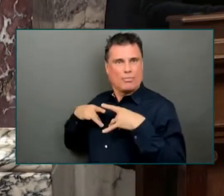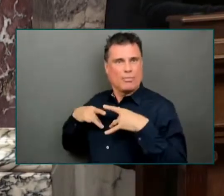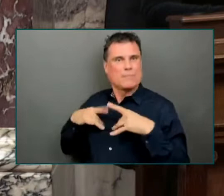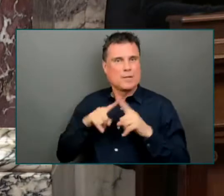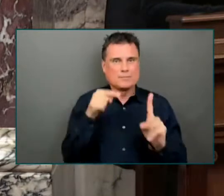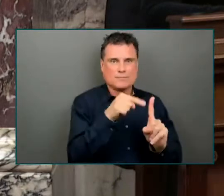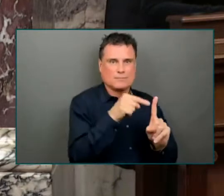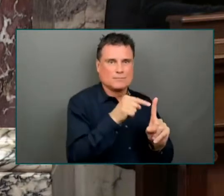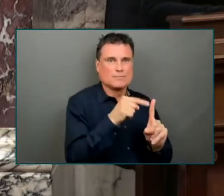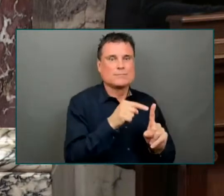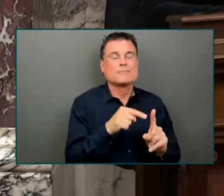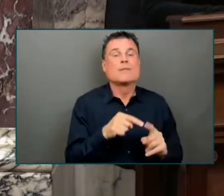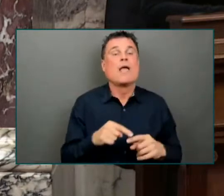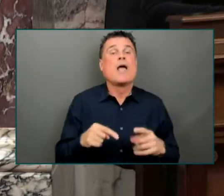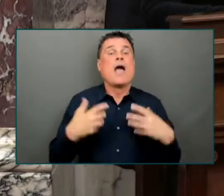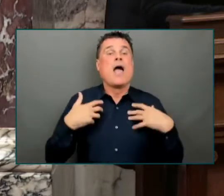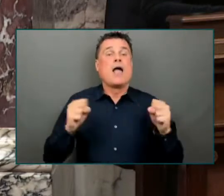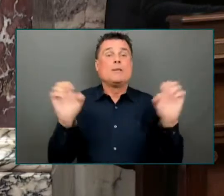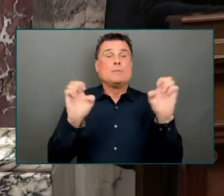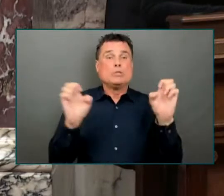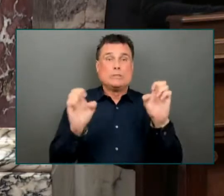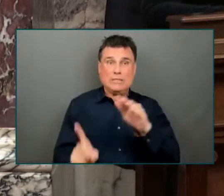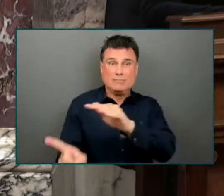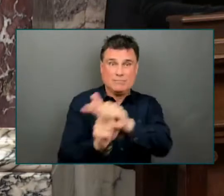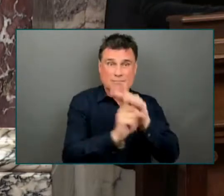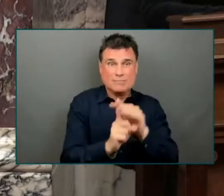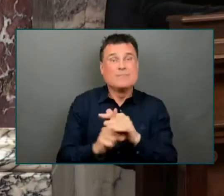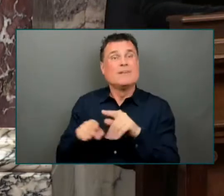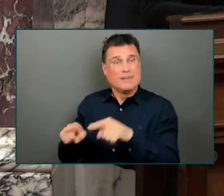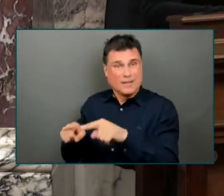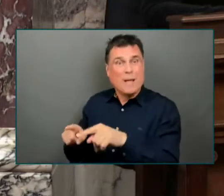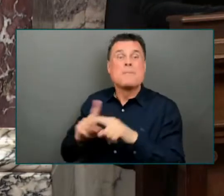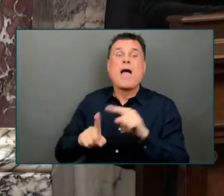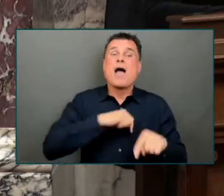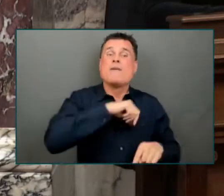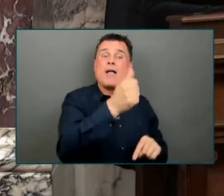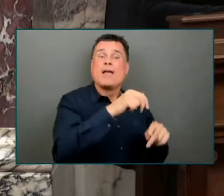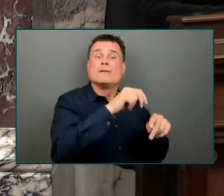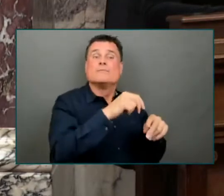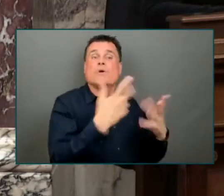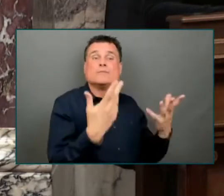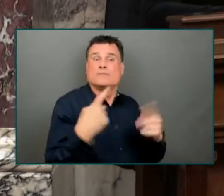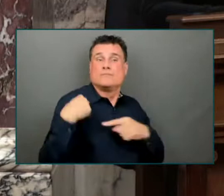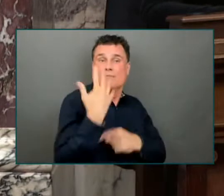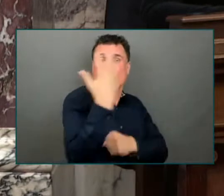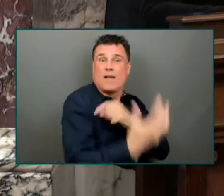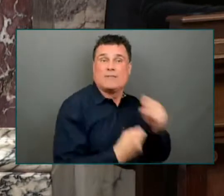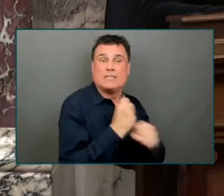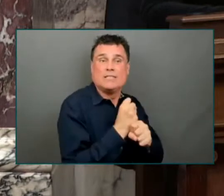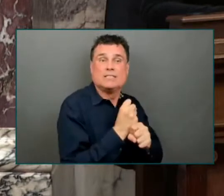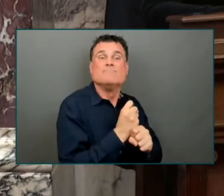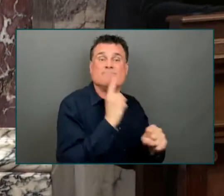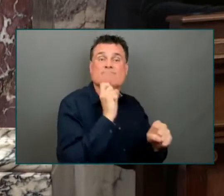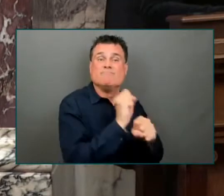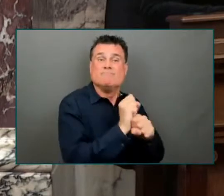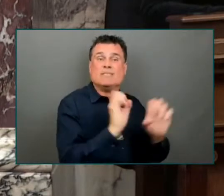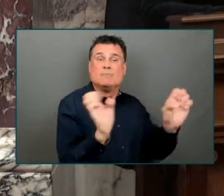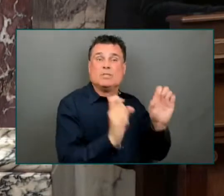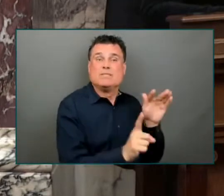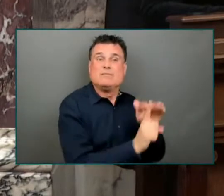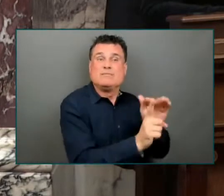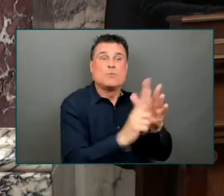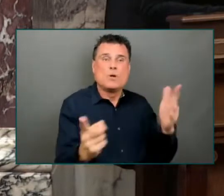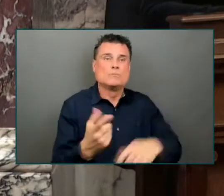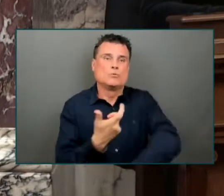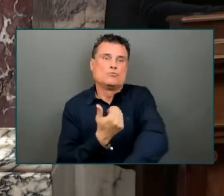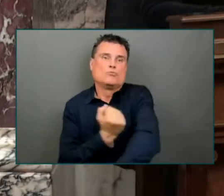recently marked a somber 5 years since BC's overdose emergency was declared. And I want to recognize the thousands of people